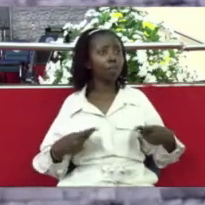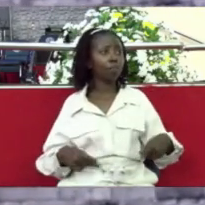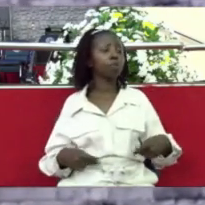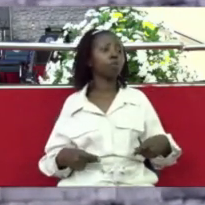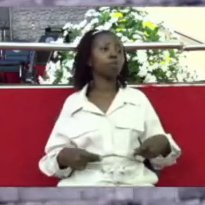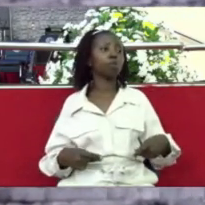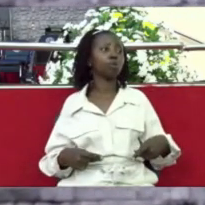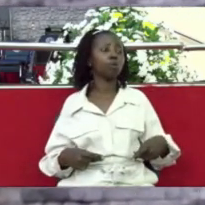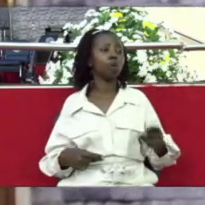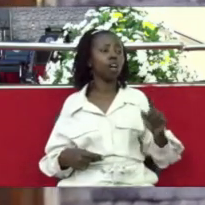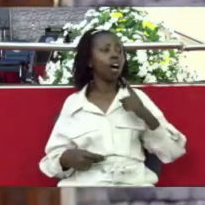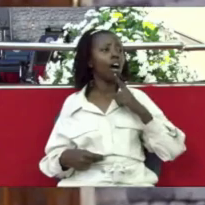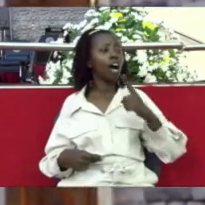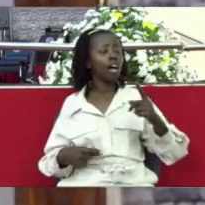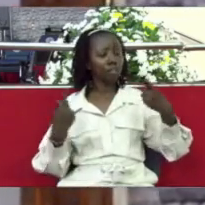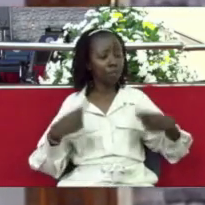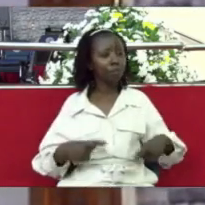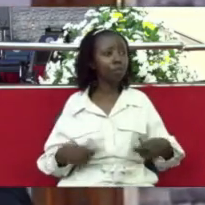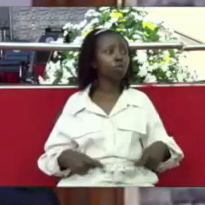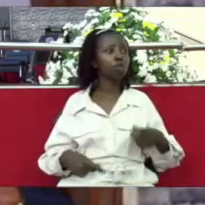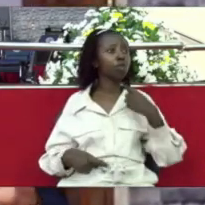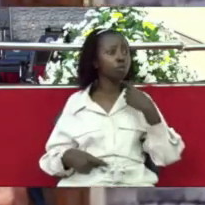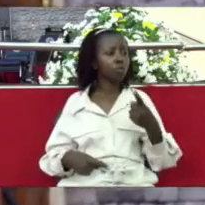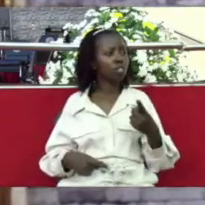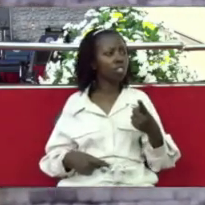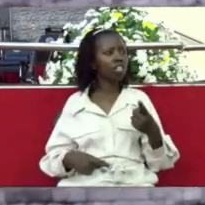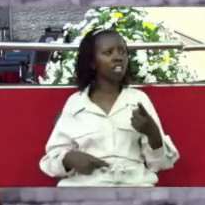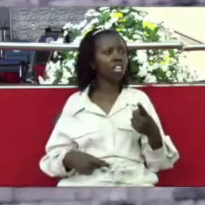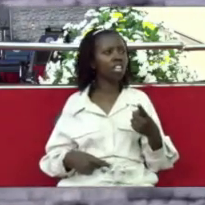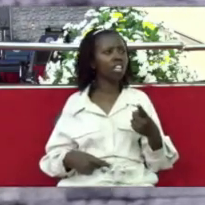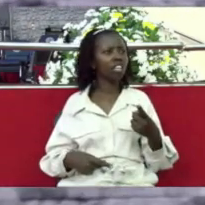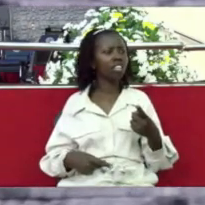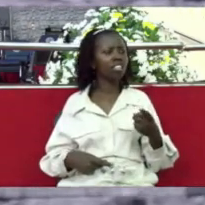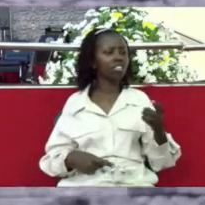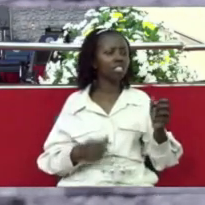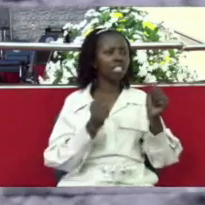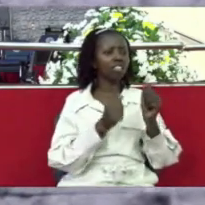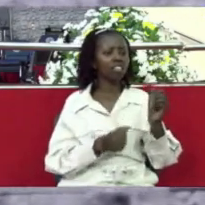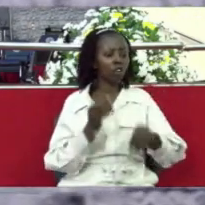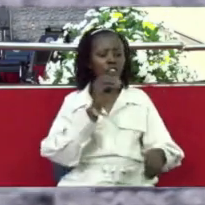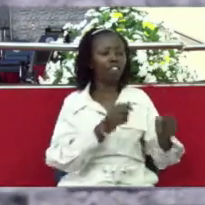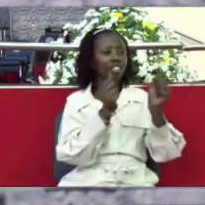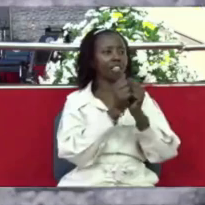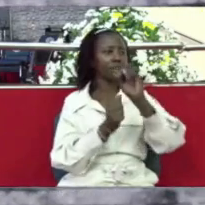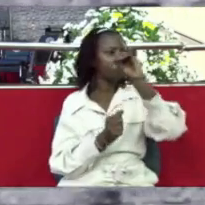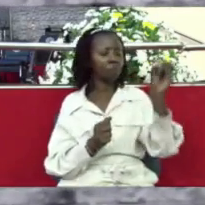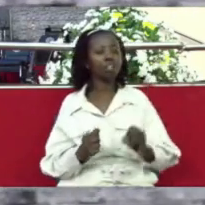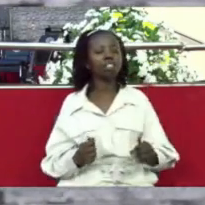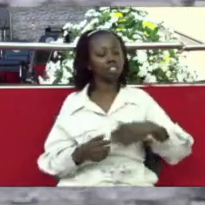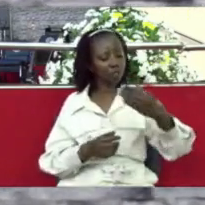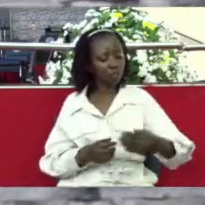100 people. Tulikuwa na watu kama 100. Say they were not regular tithers. Wakasema hao hawatoi fungu kila